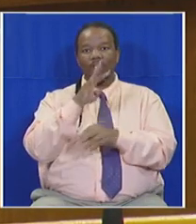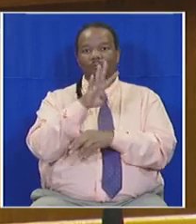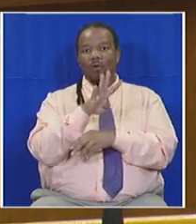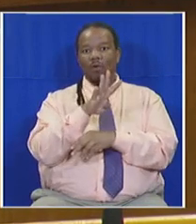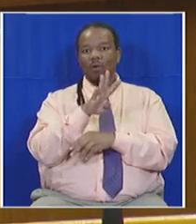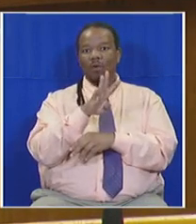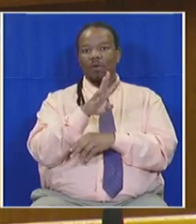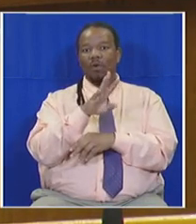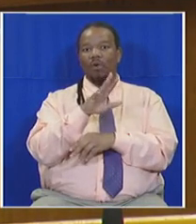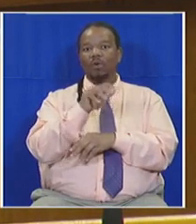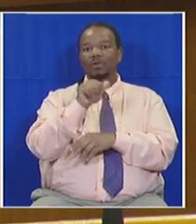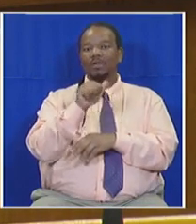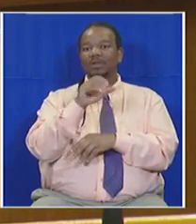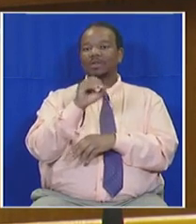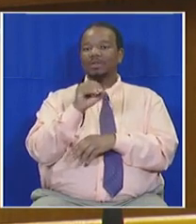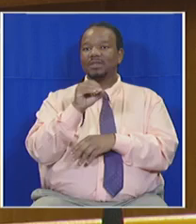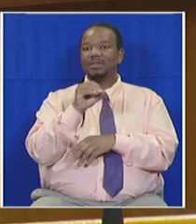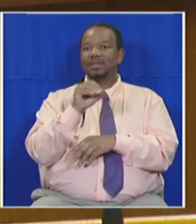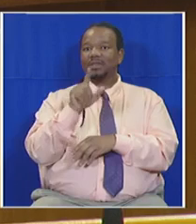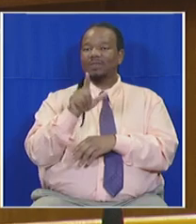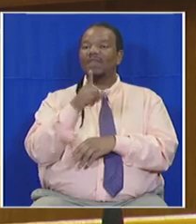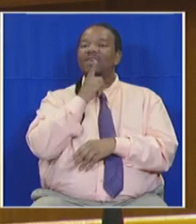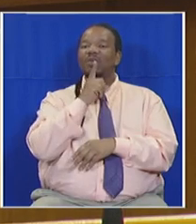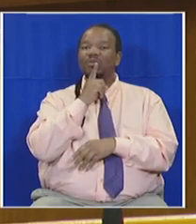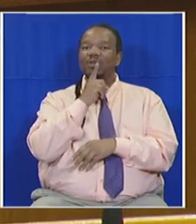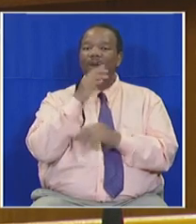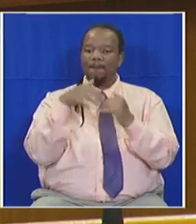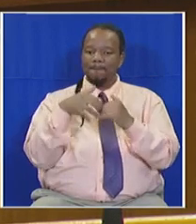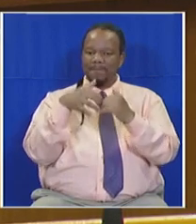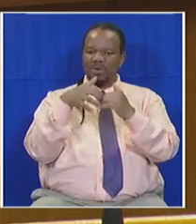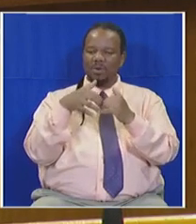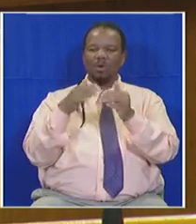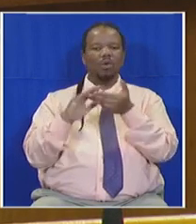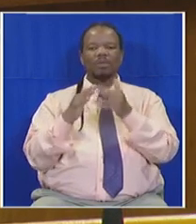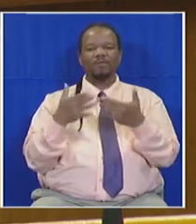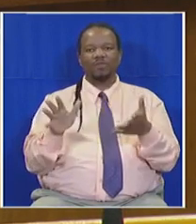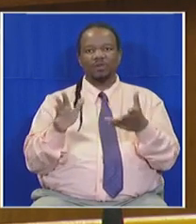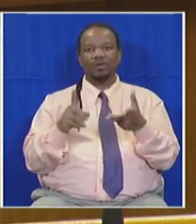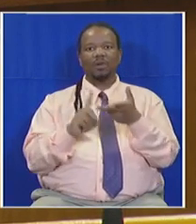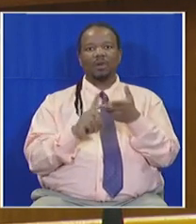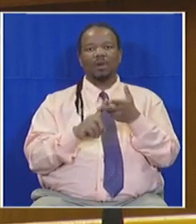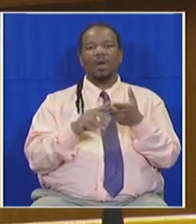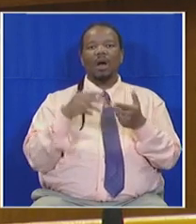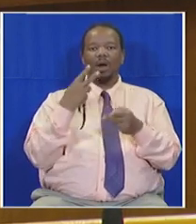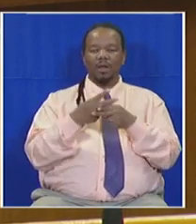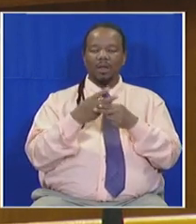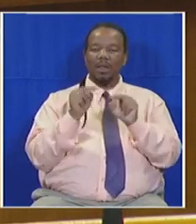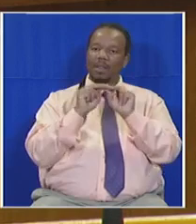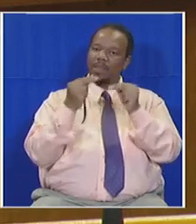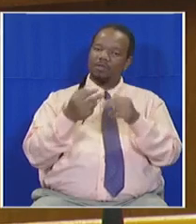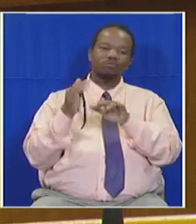4,067 ward committees have been established. Also, as promised last year, a national induction campaign for ward